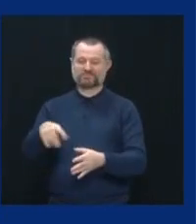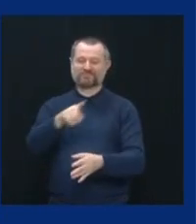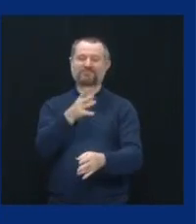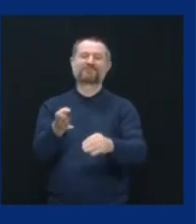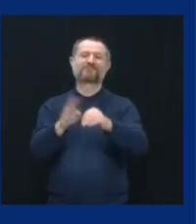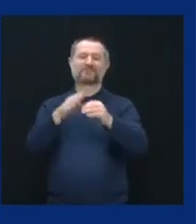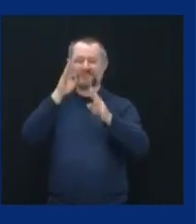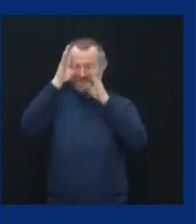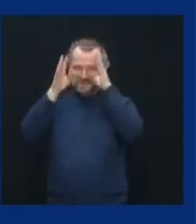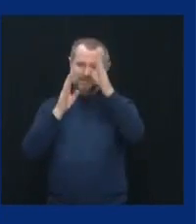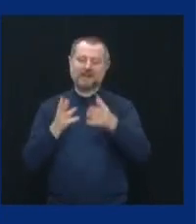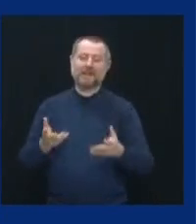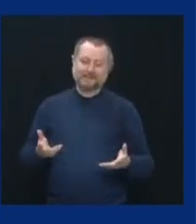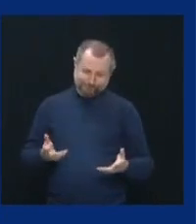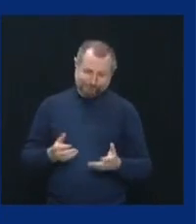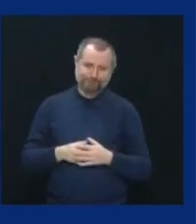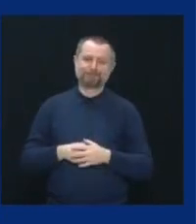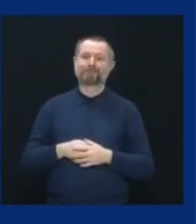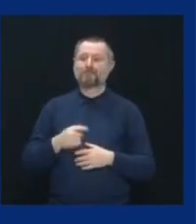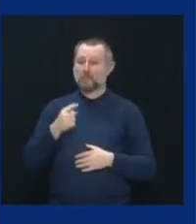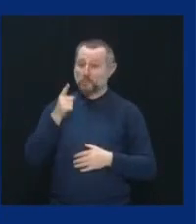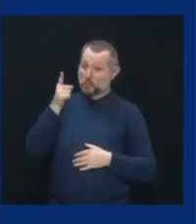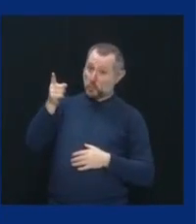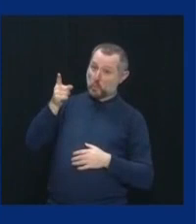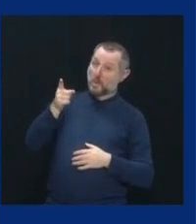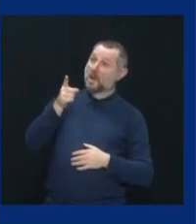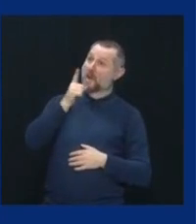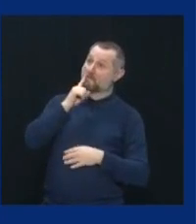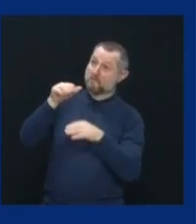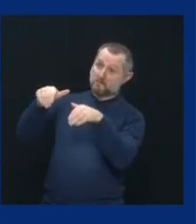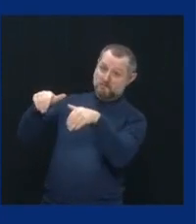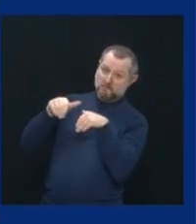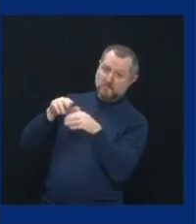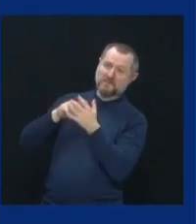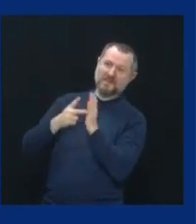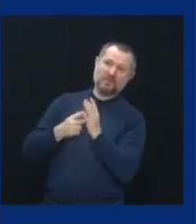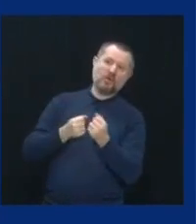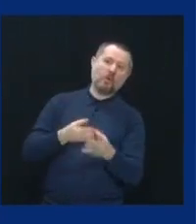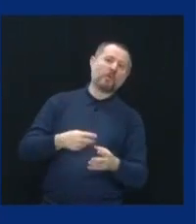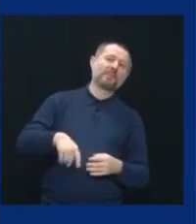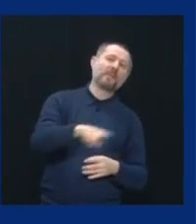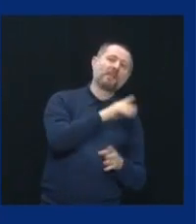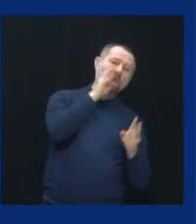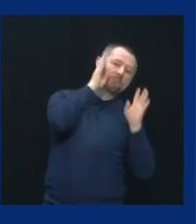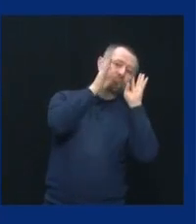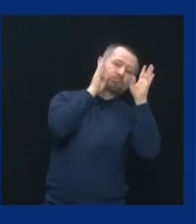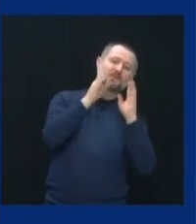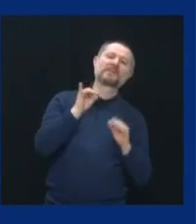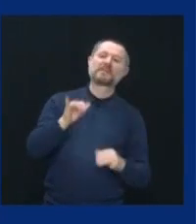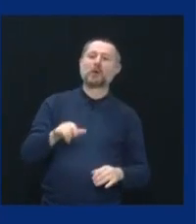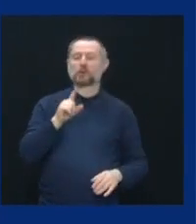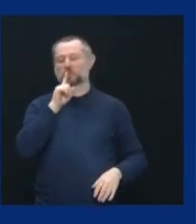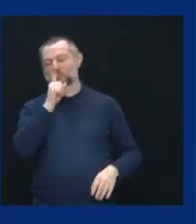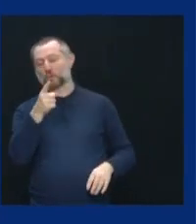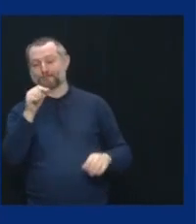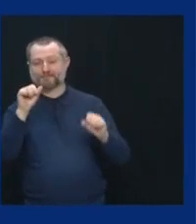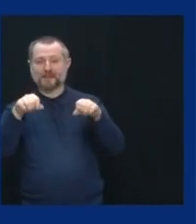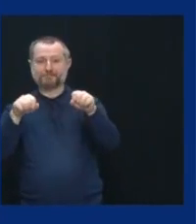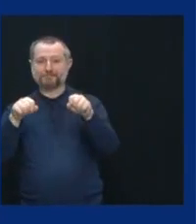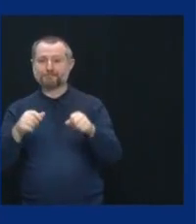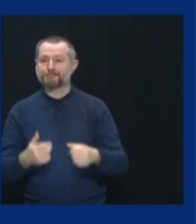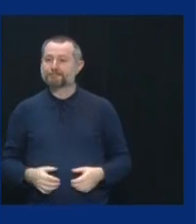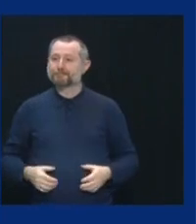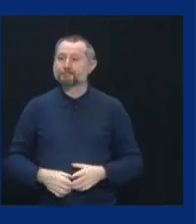void, you allowed these other theories to fester. That's true. That's true.